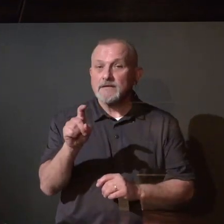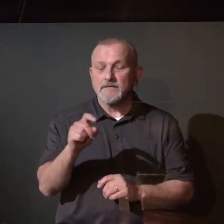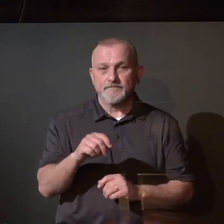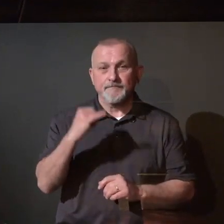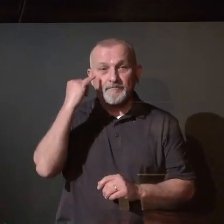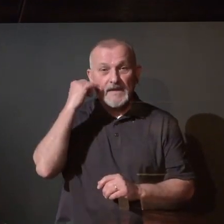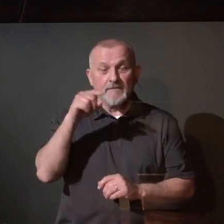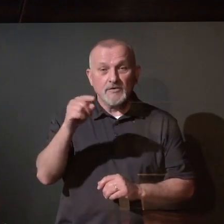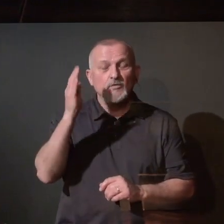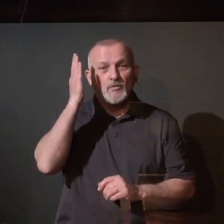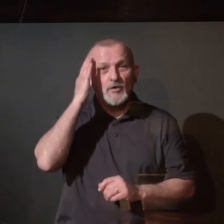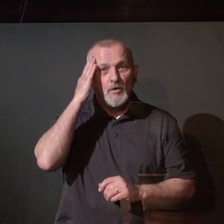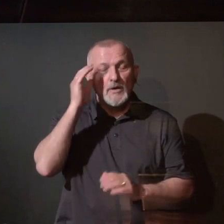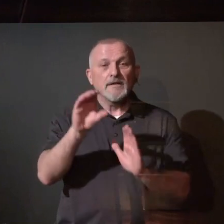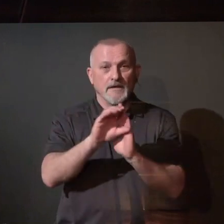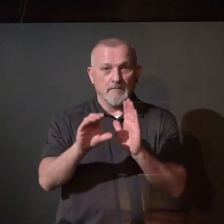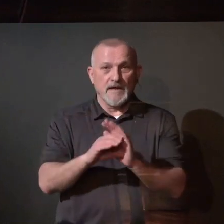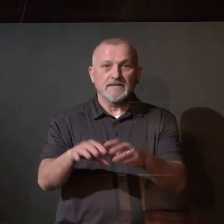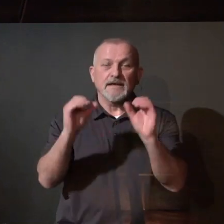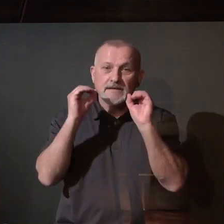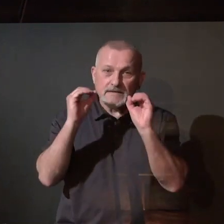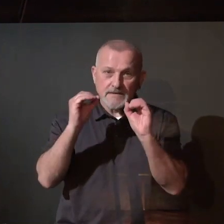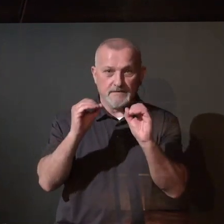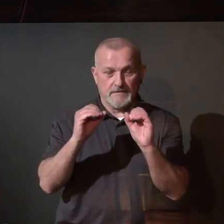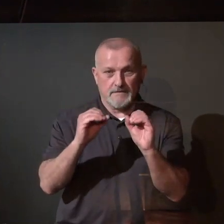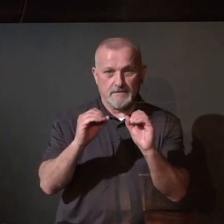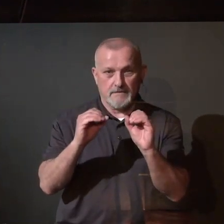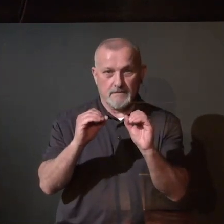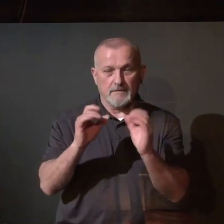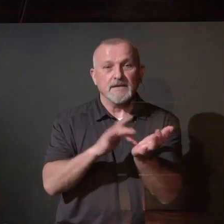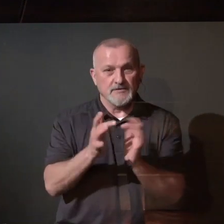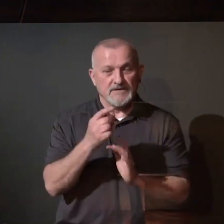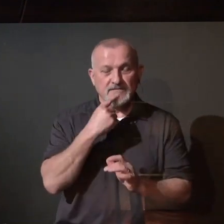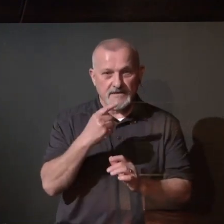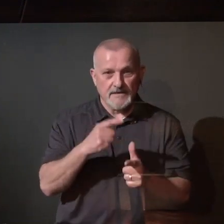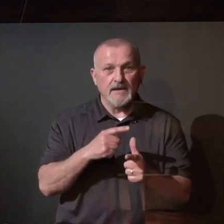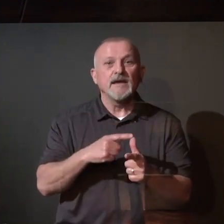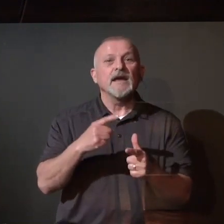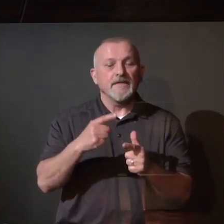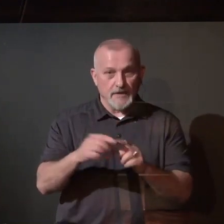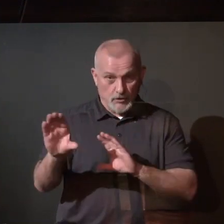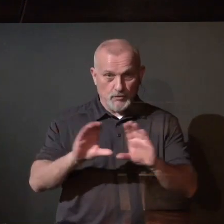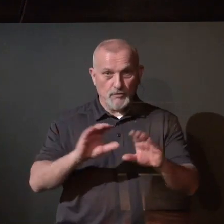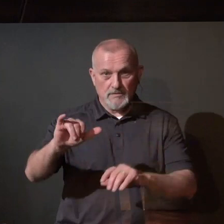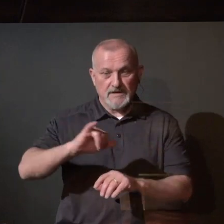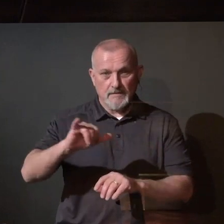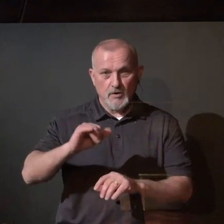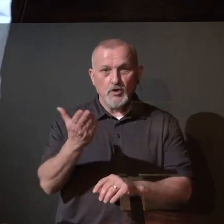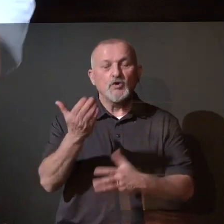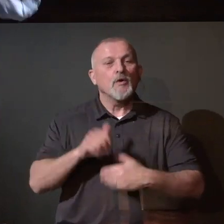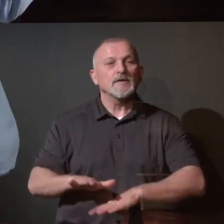If you know the commands and teachings of Christ and you do them, then you are submitting to him as your